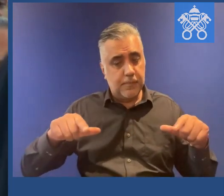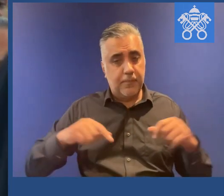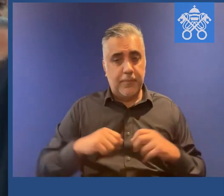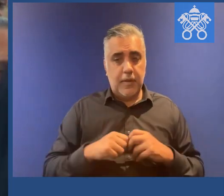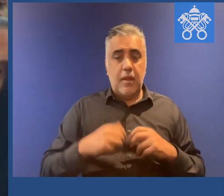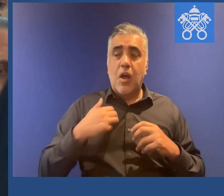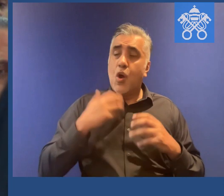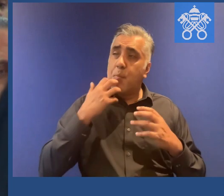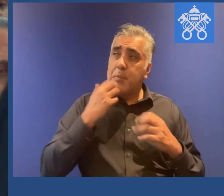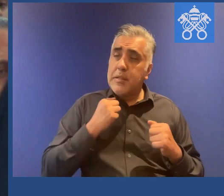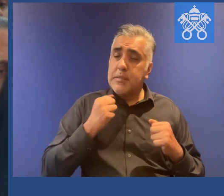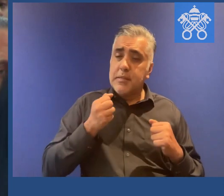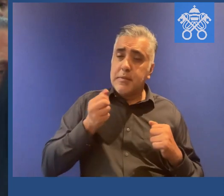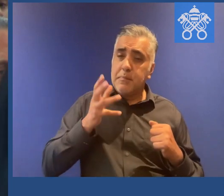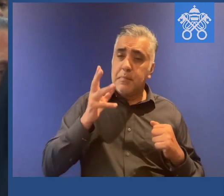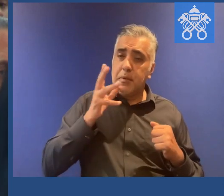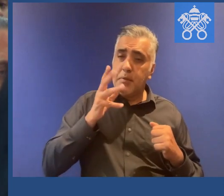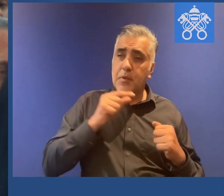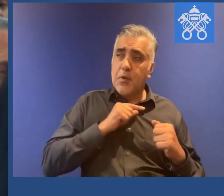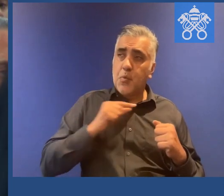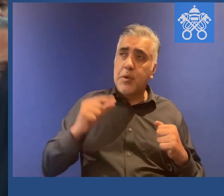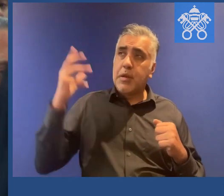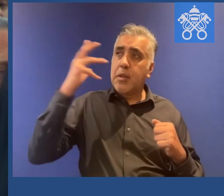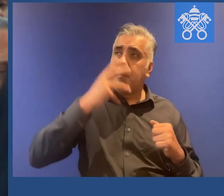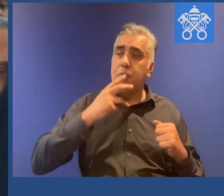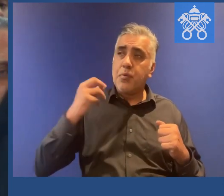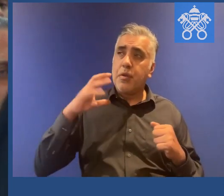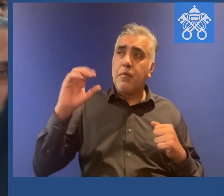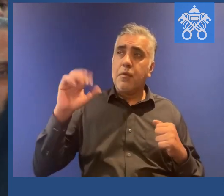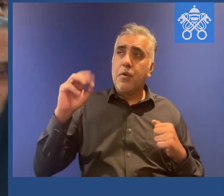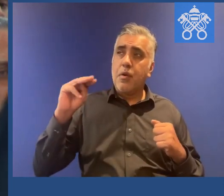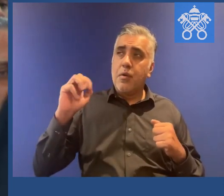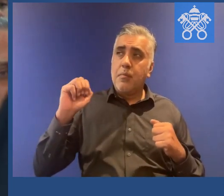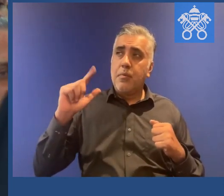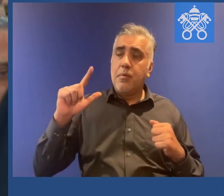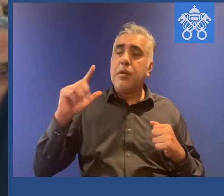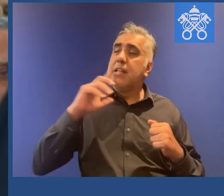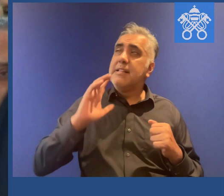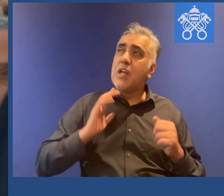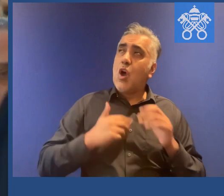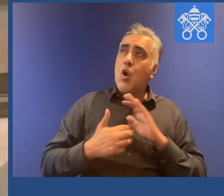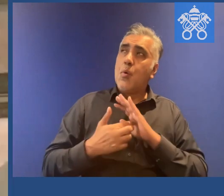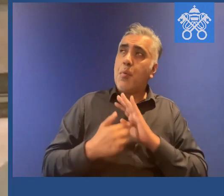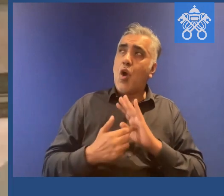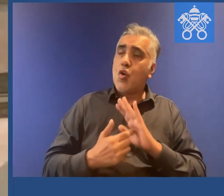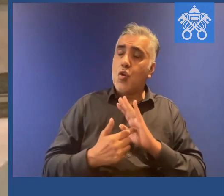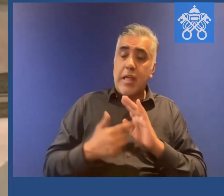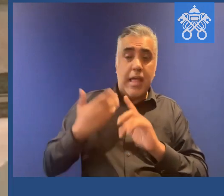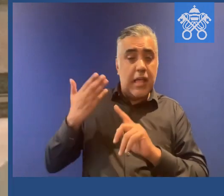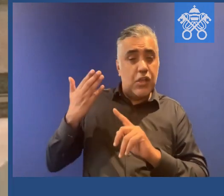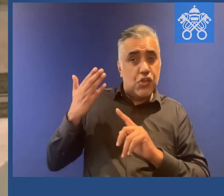Our Blessed Mother, Queen and Beauty of Carmel, is our model, and